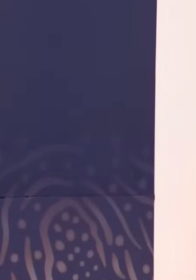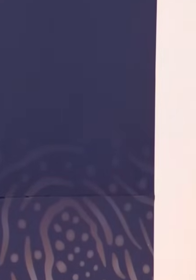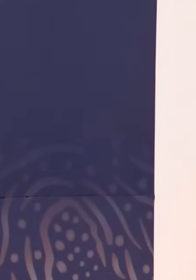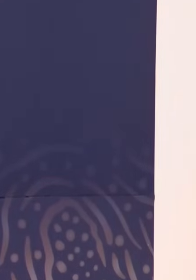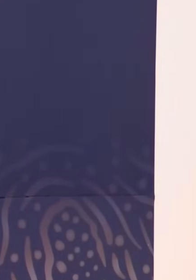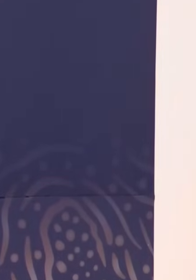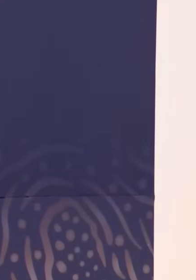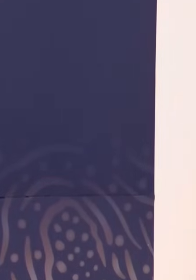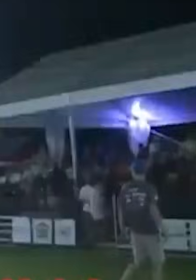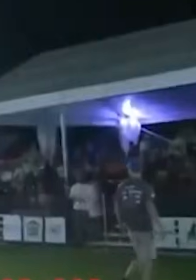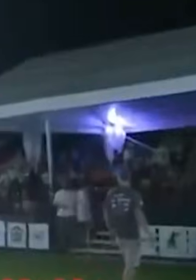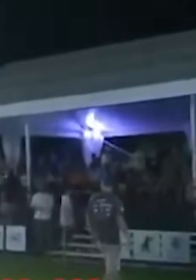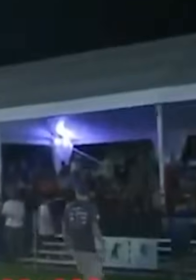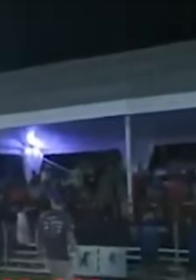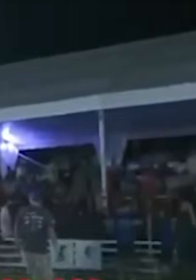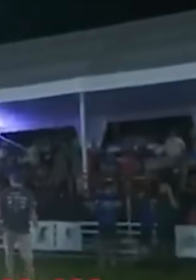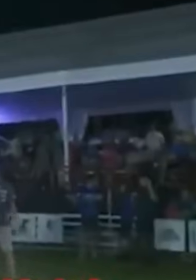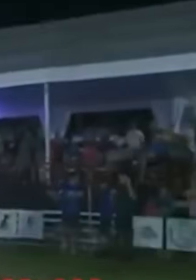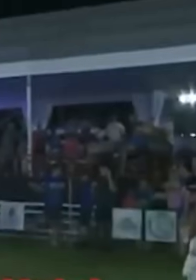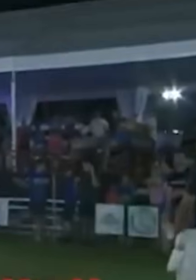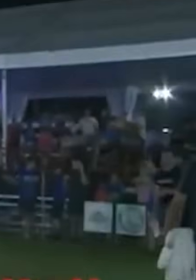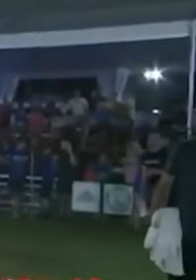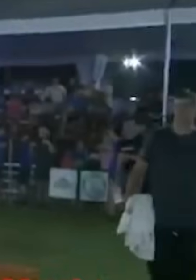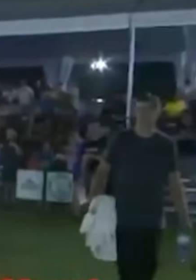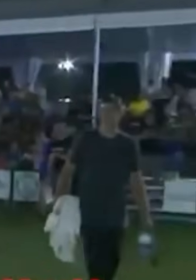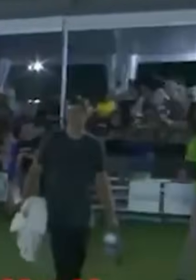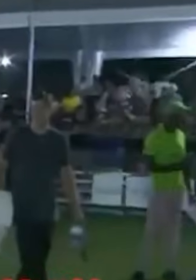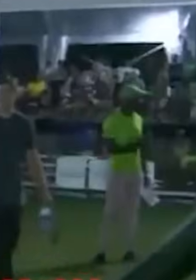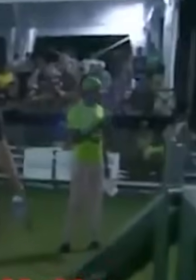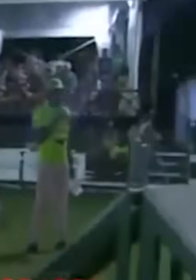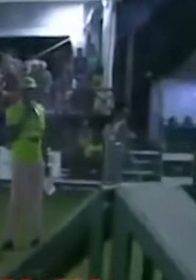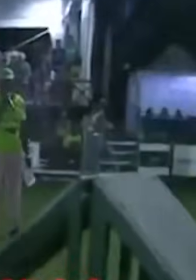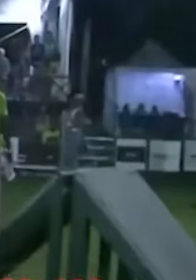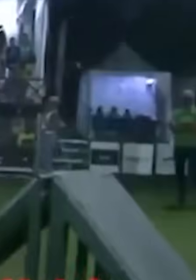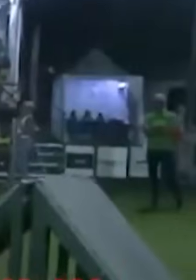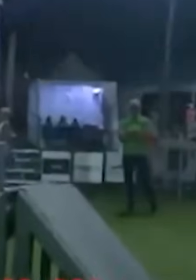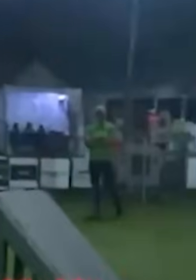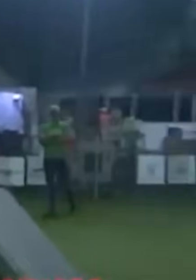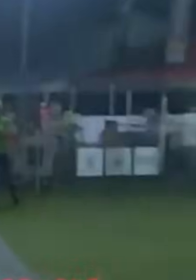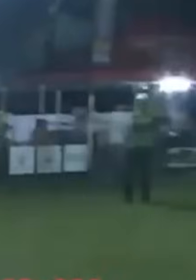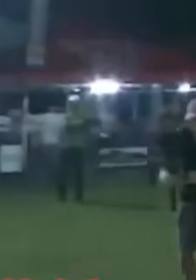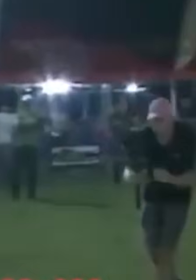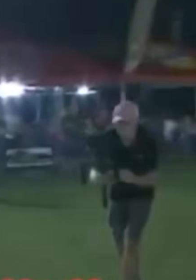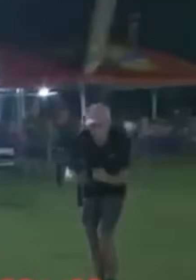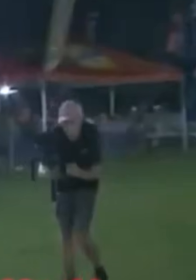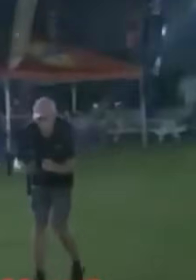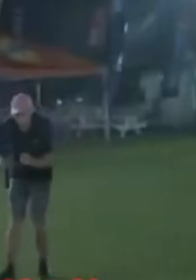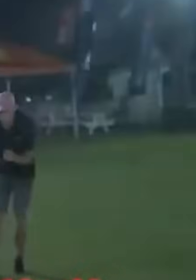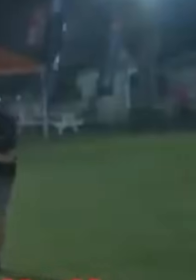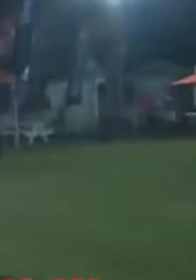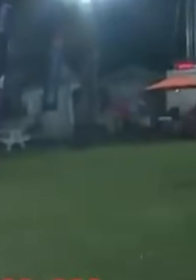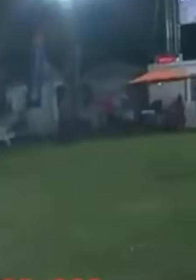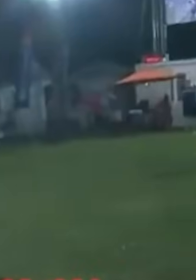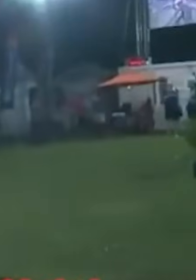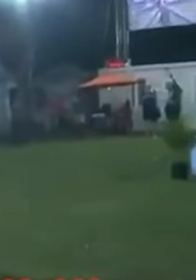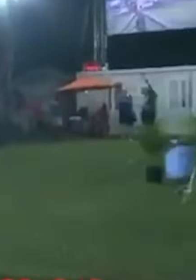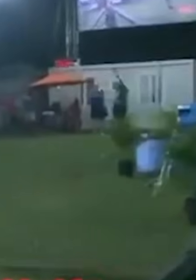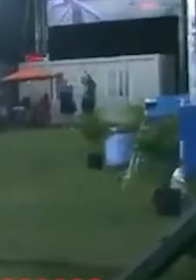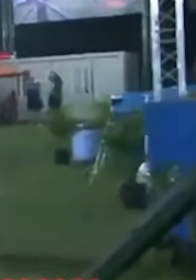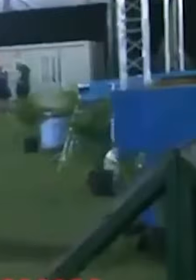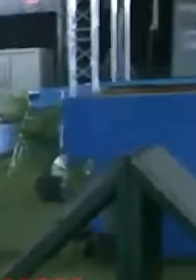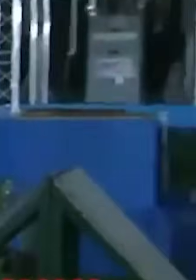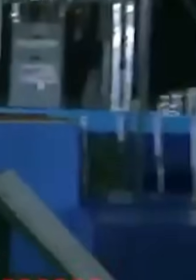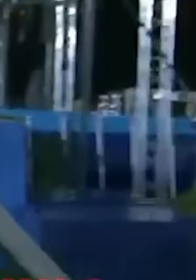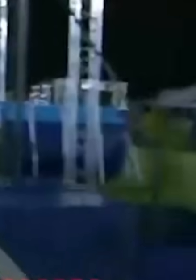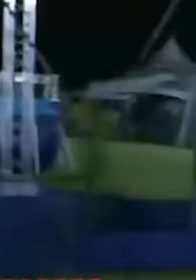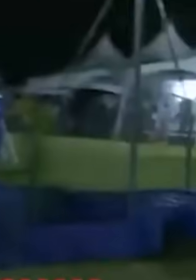sporting destination. Action in the 2025 Barbados Ninja Throwdown will go down on August 16th and